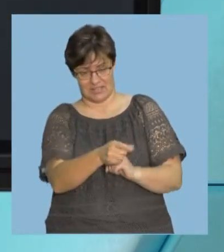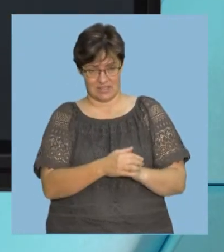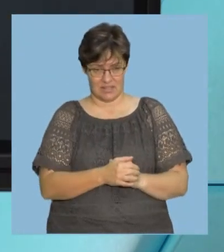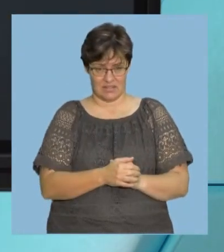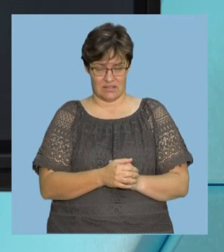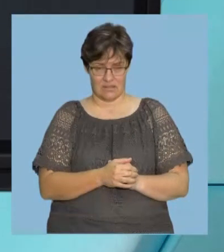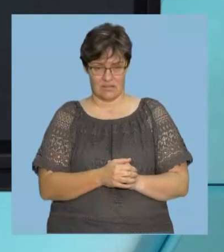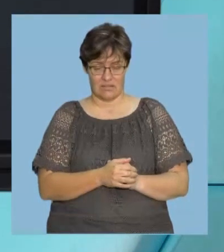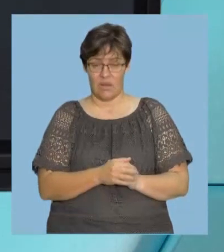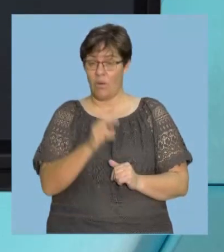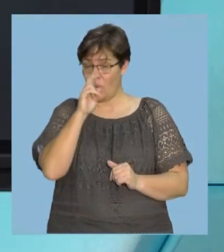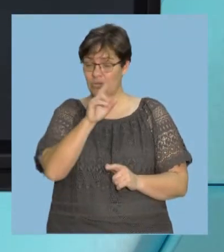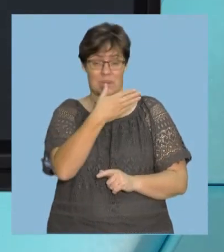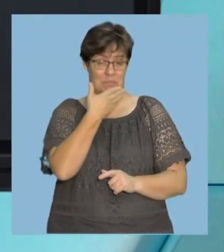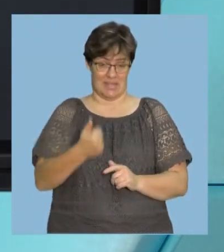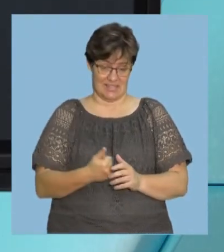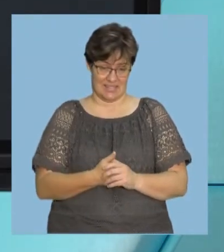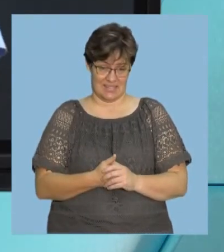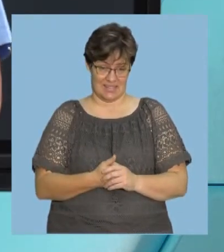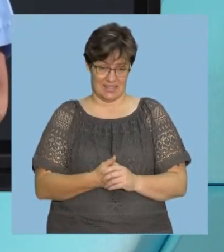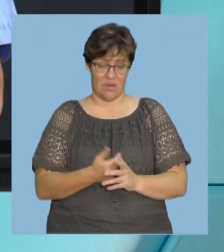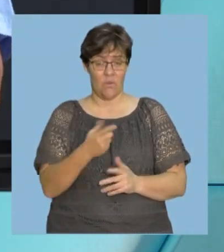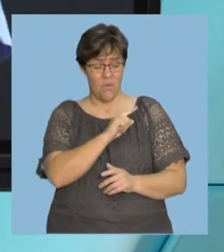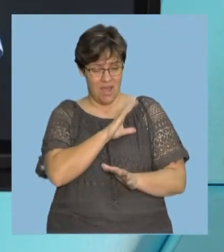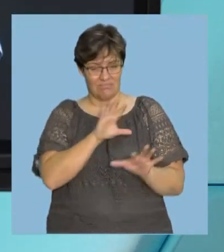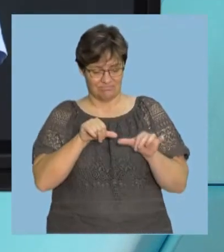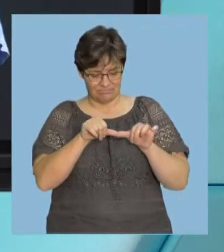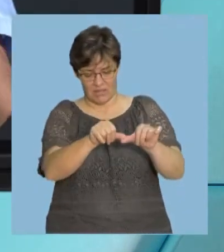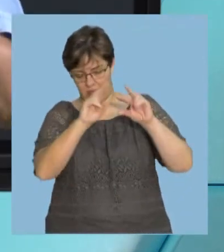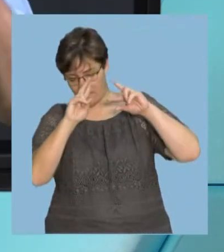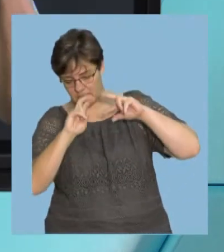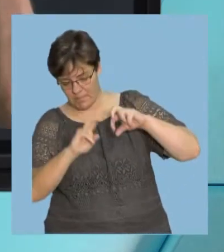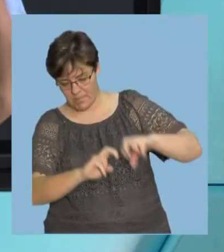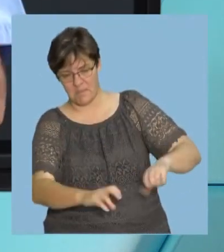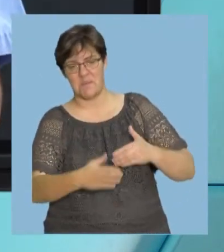been the main focus of what we're dealing, and I'm going to wish you all the best